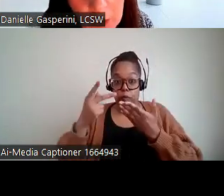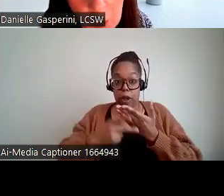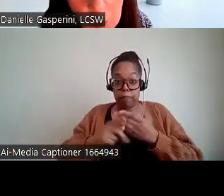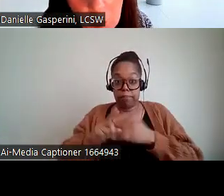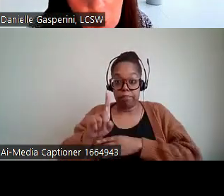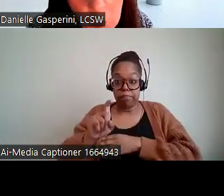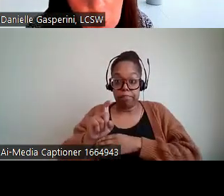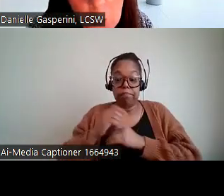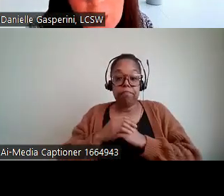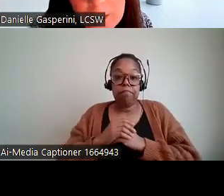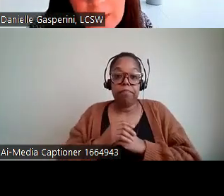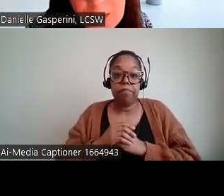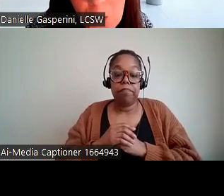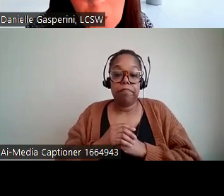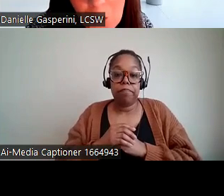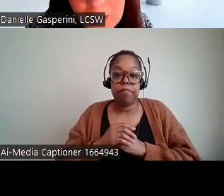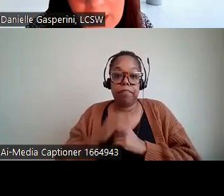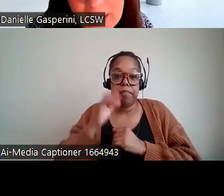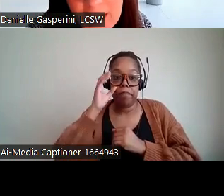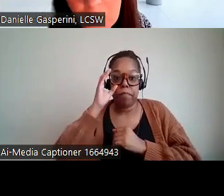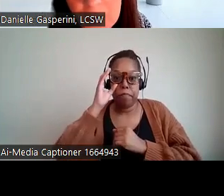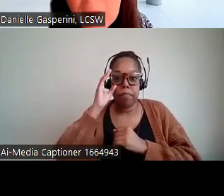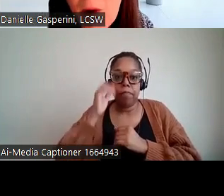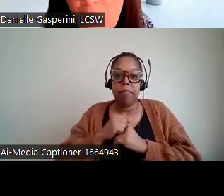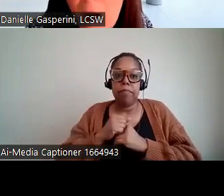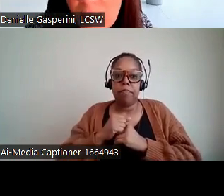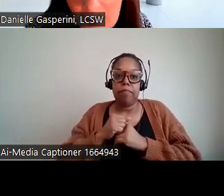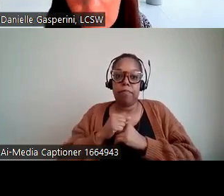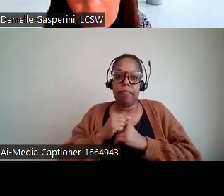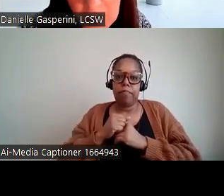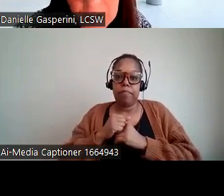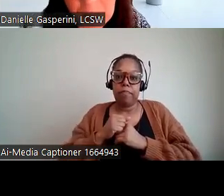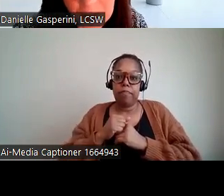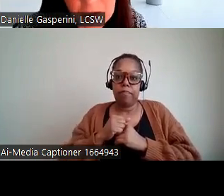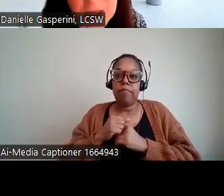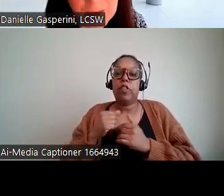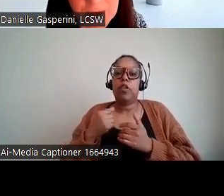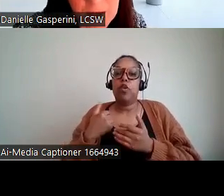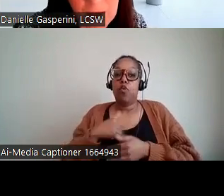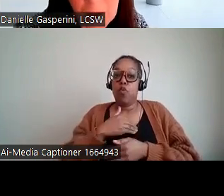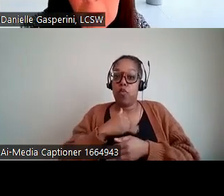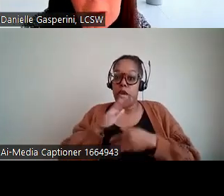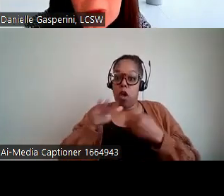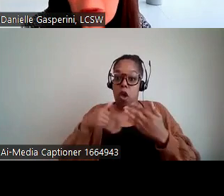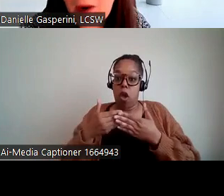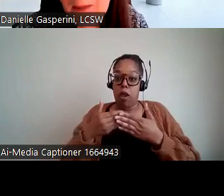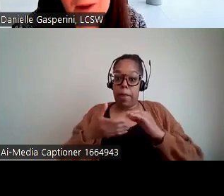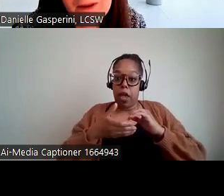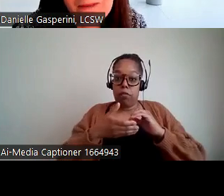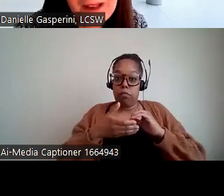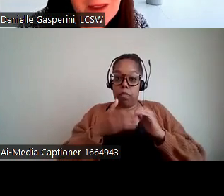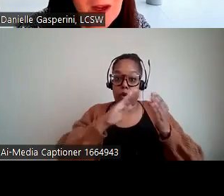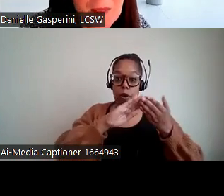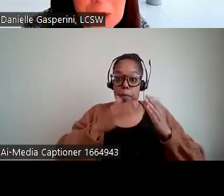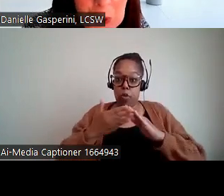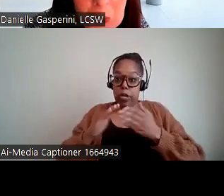So what makes mobile work is that we are all about our community partnerships. Who are we partnering